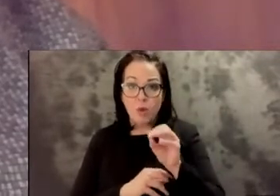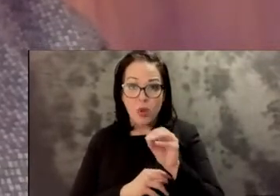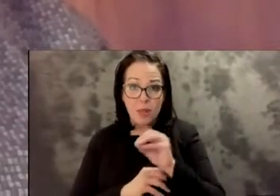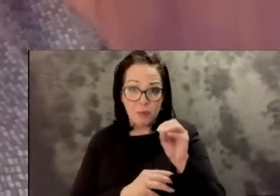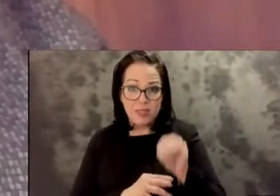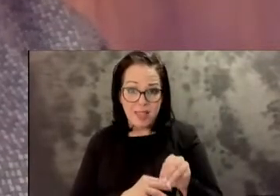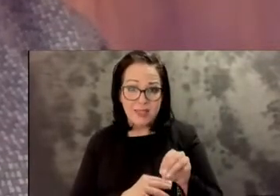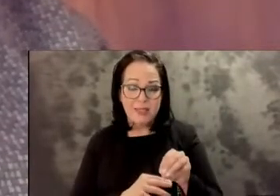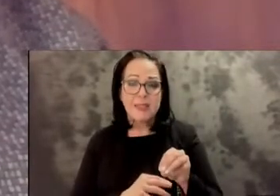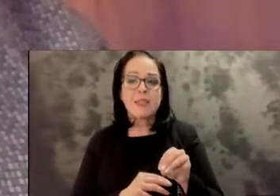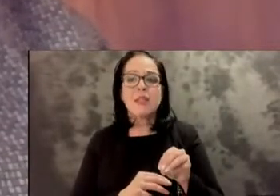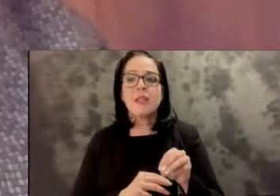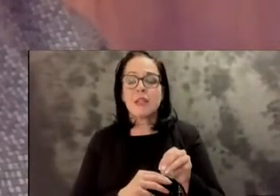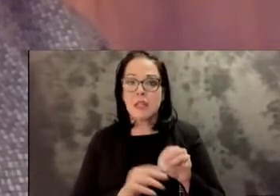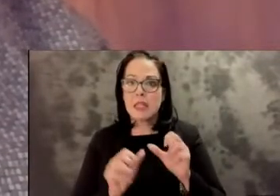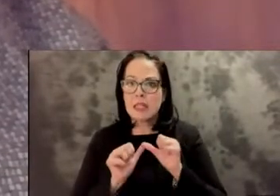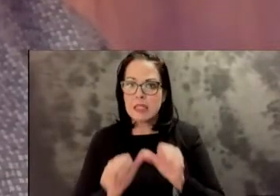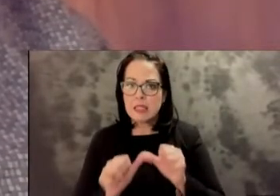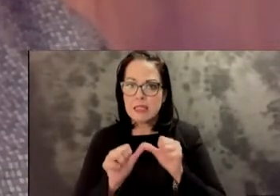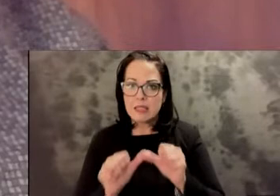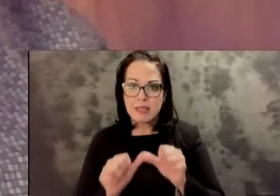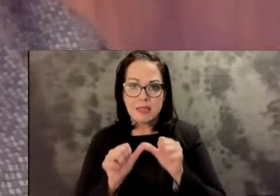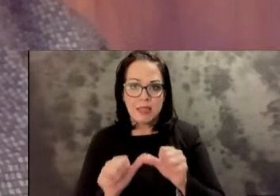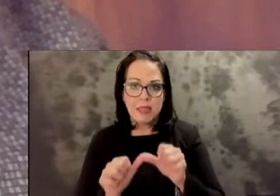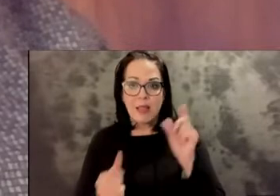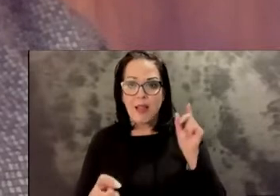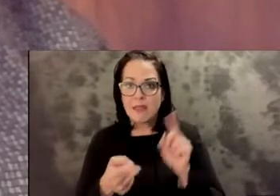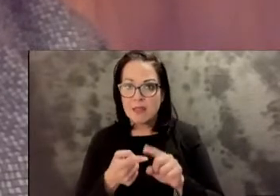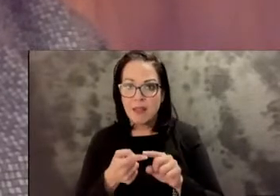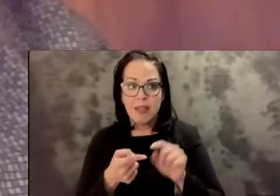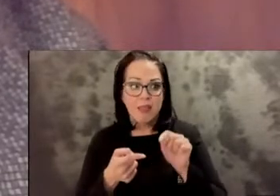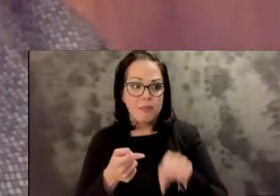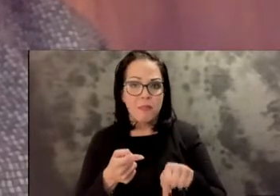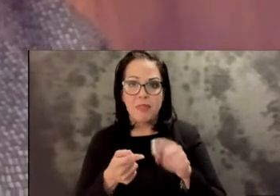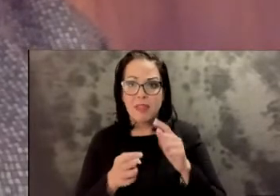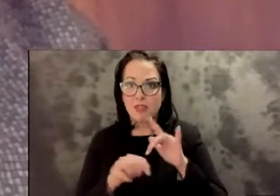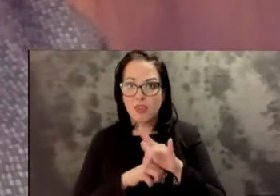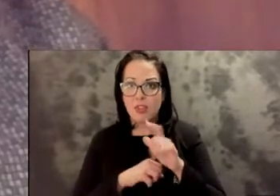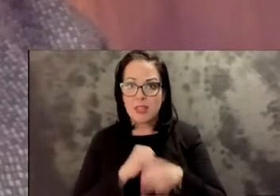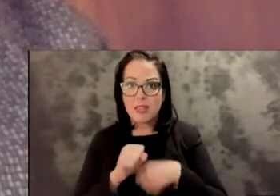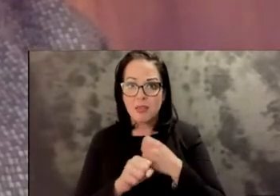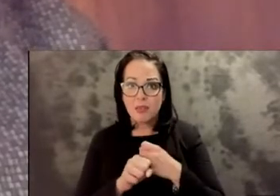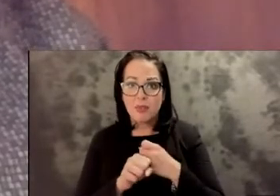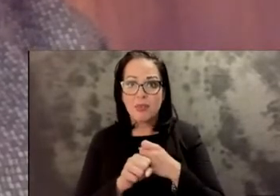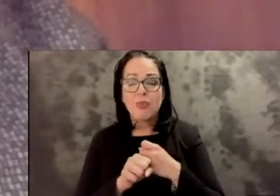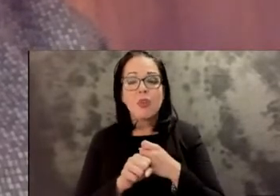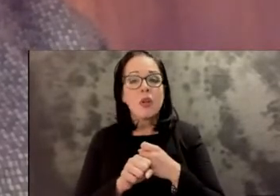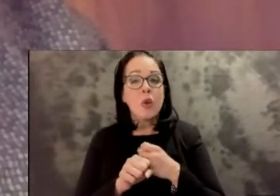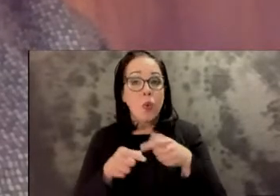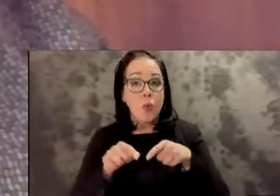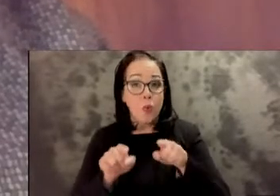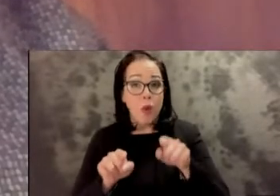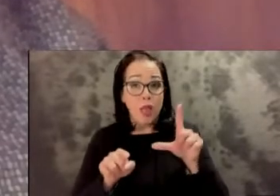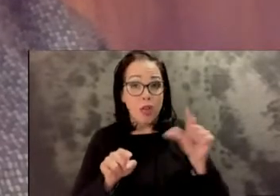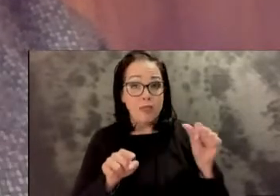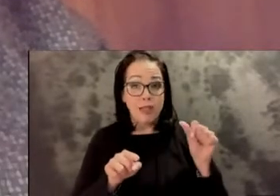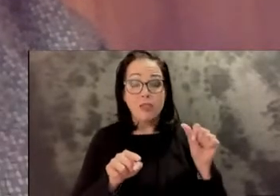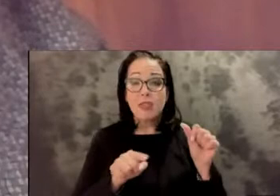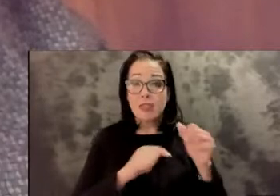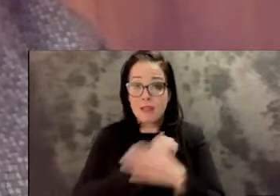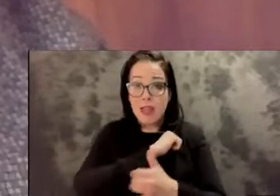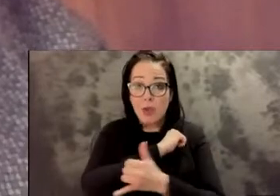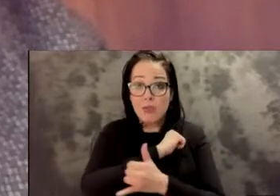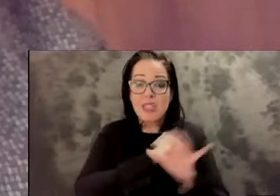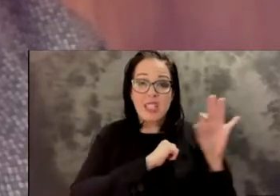40%, consistently until this early year, while the Los Angeles County rate was between 9